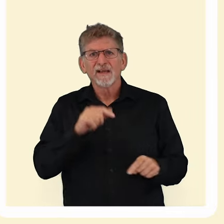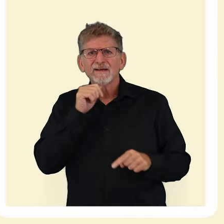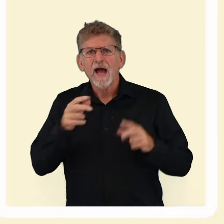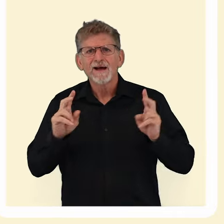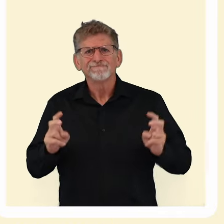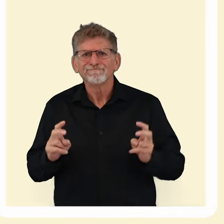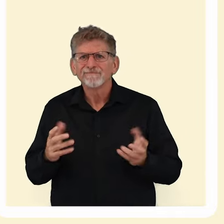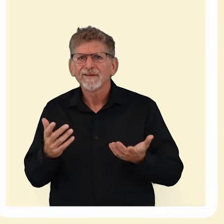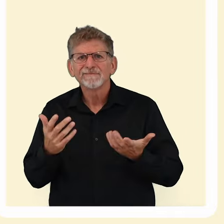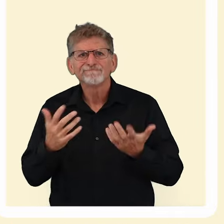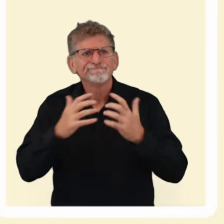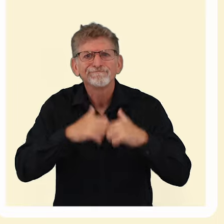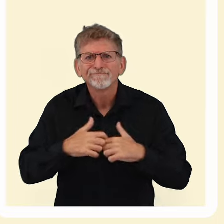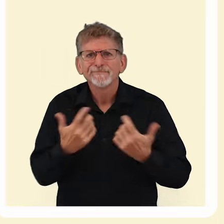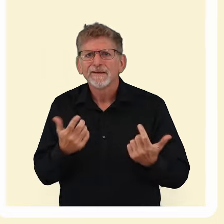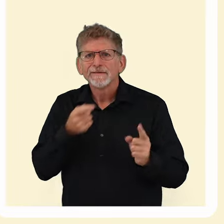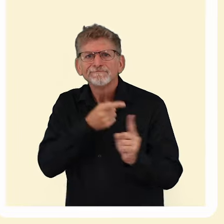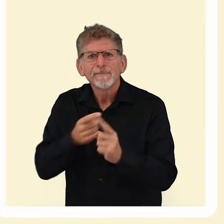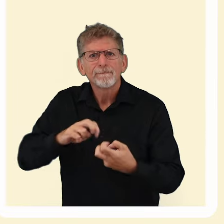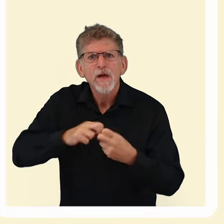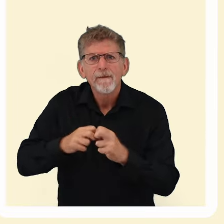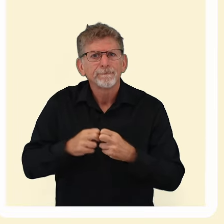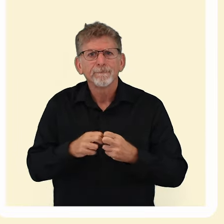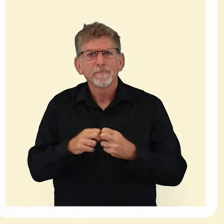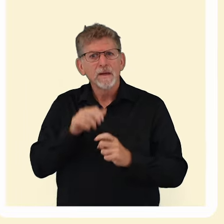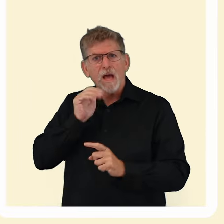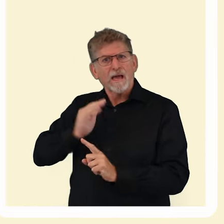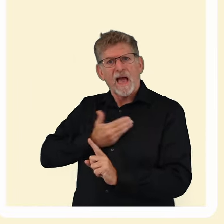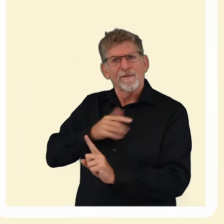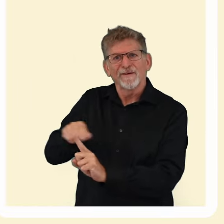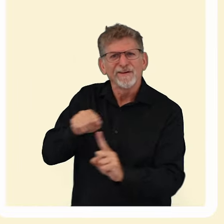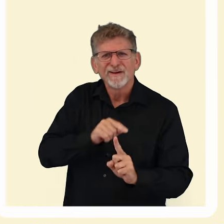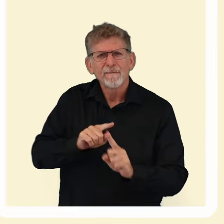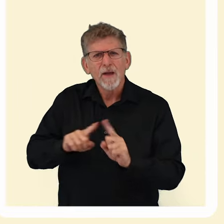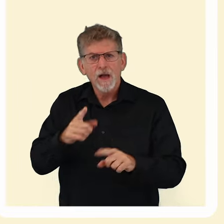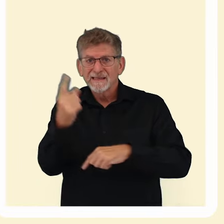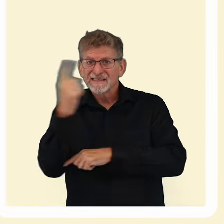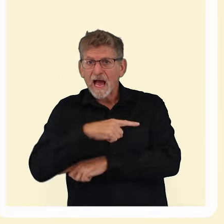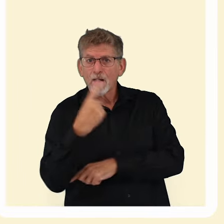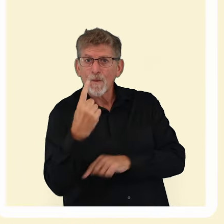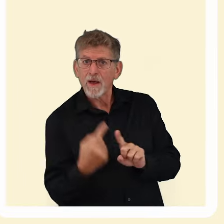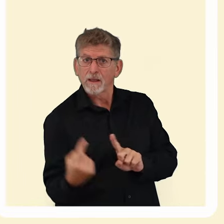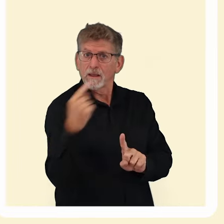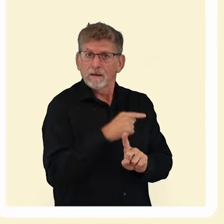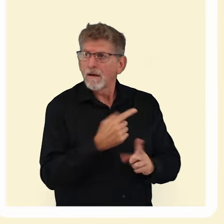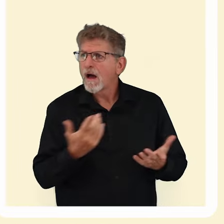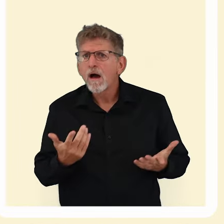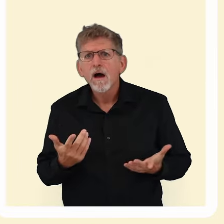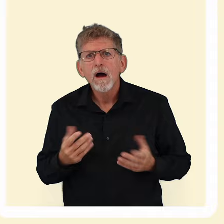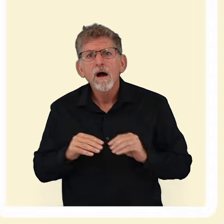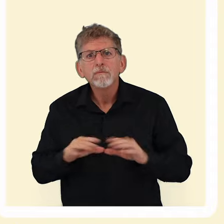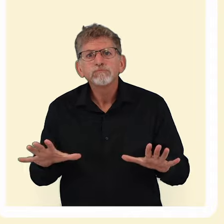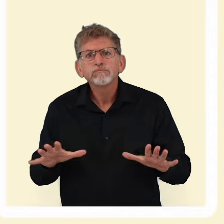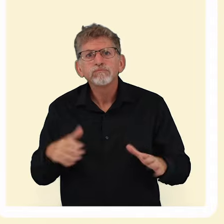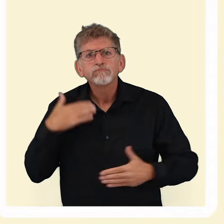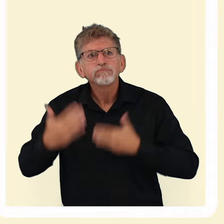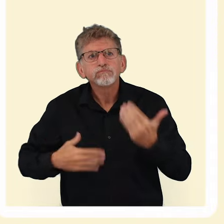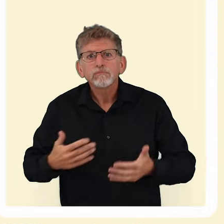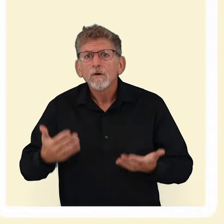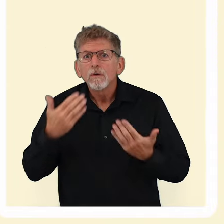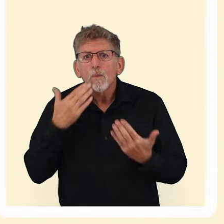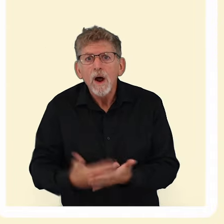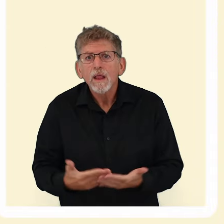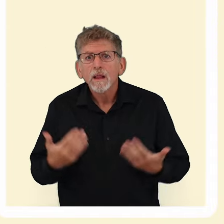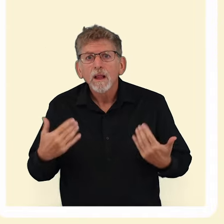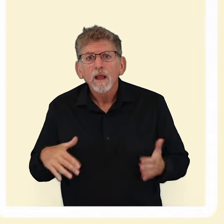that not totally a failure, but certainly problems, not ours. Yeah, yours from went well, day